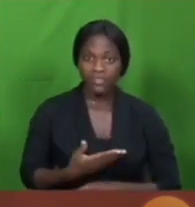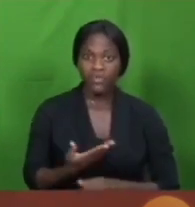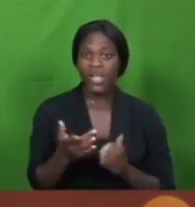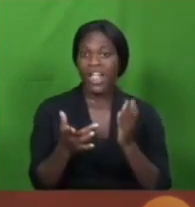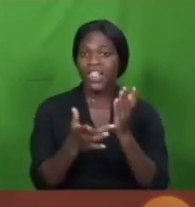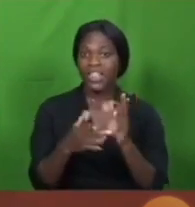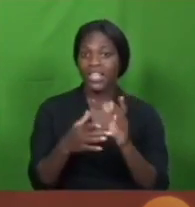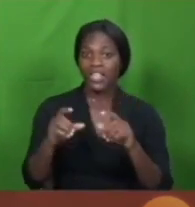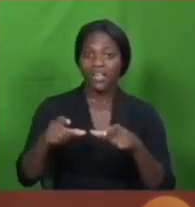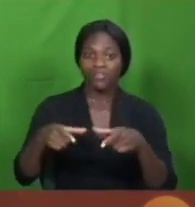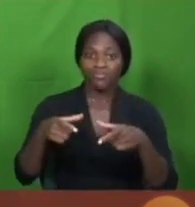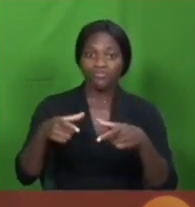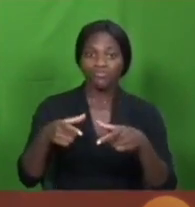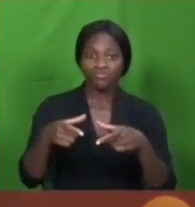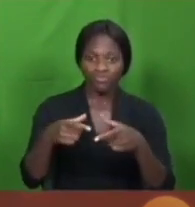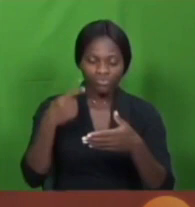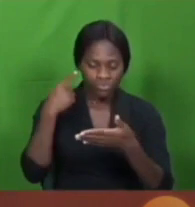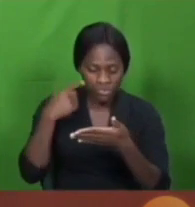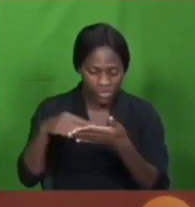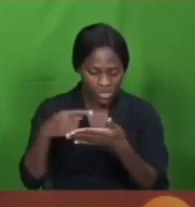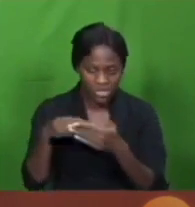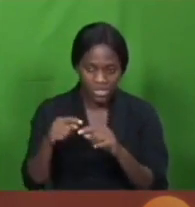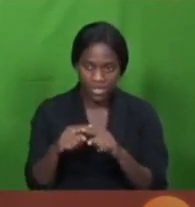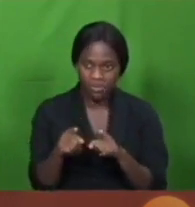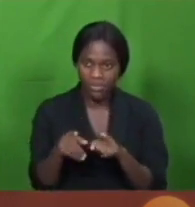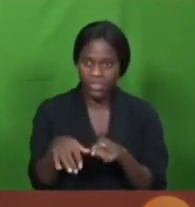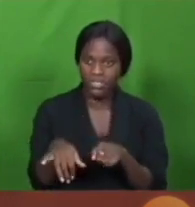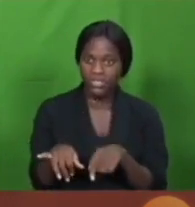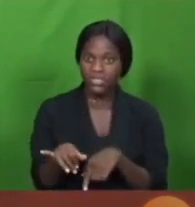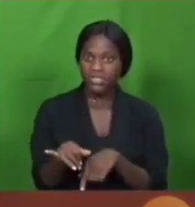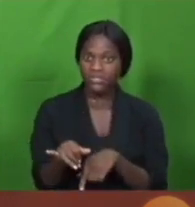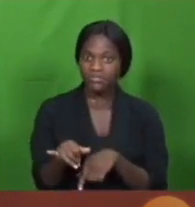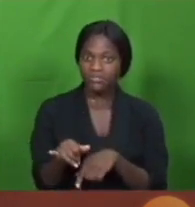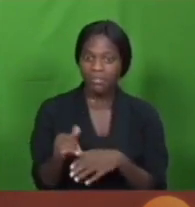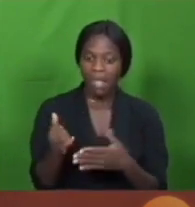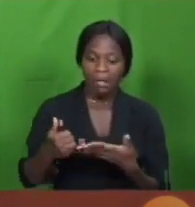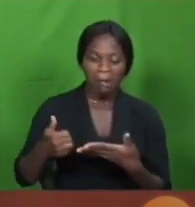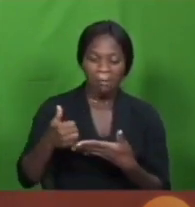work on it, but it looks like there's still no improvement.